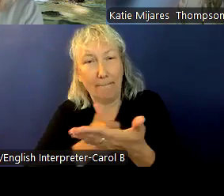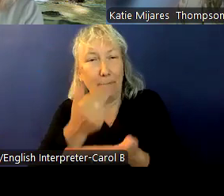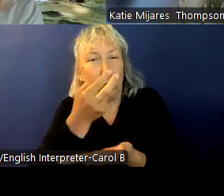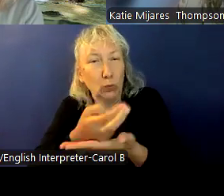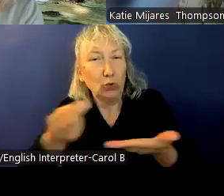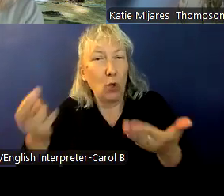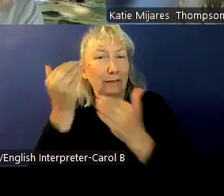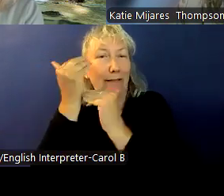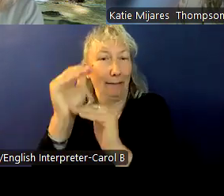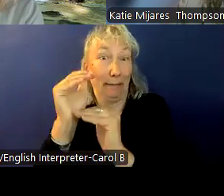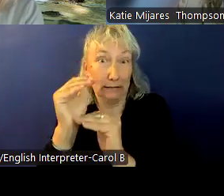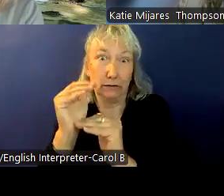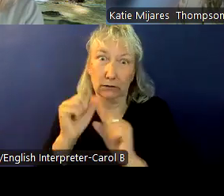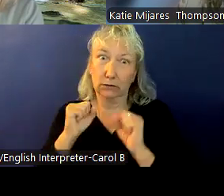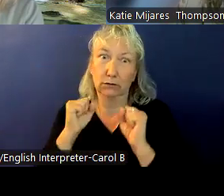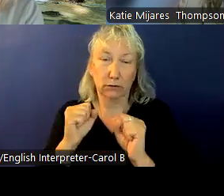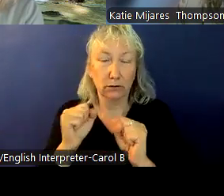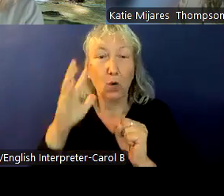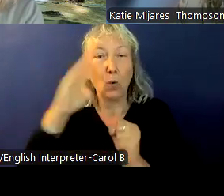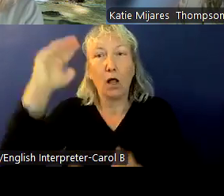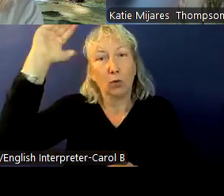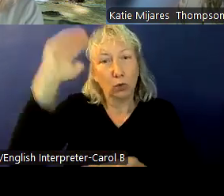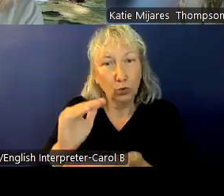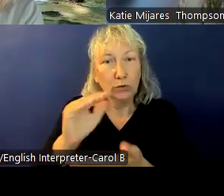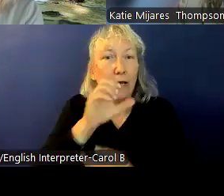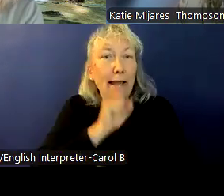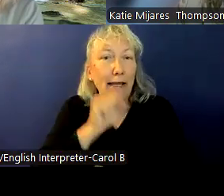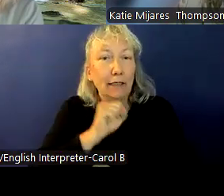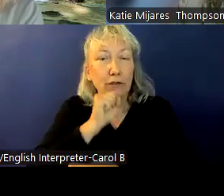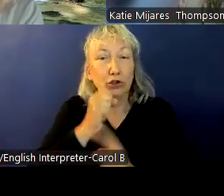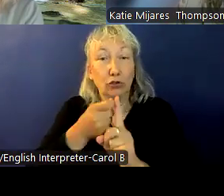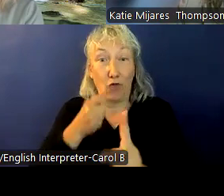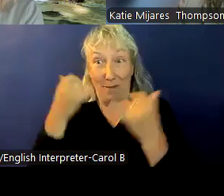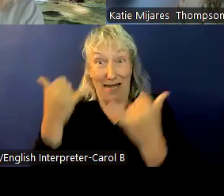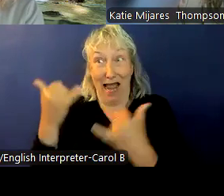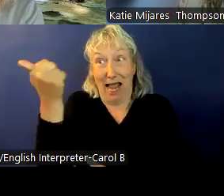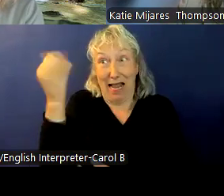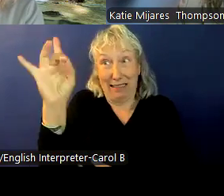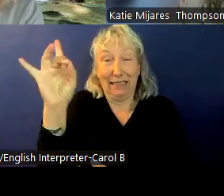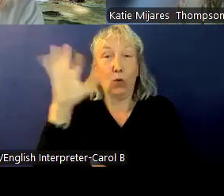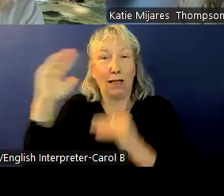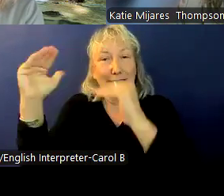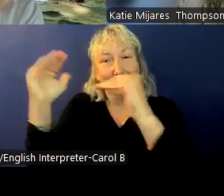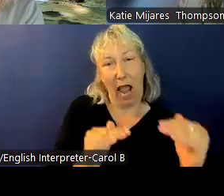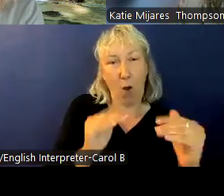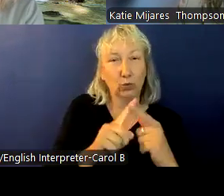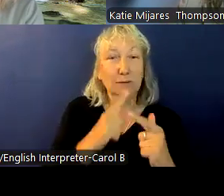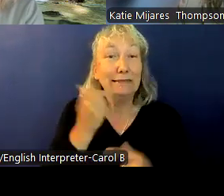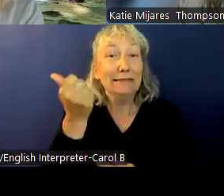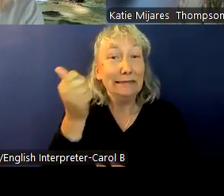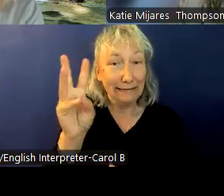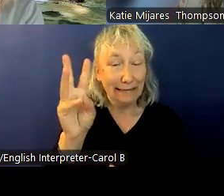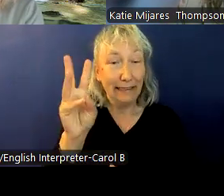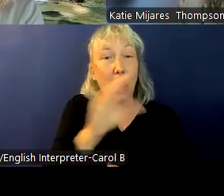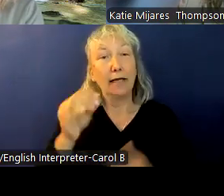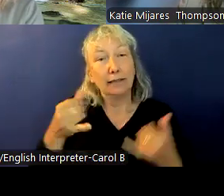program. It would lower the age requirement from 18 to 16, and it would allow individuals